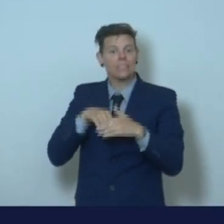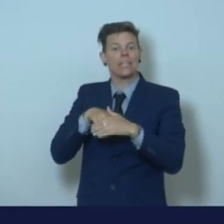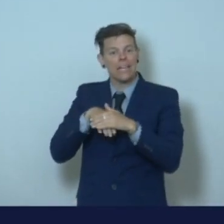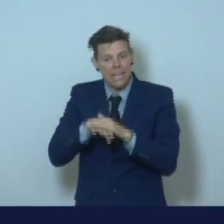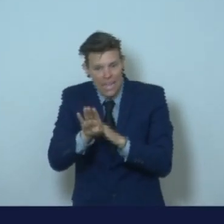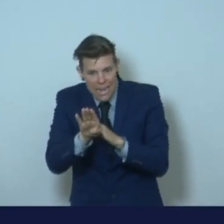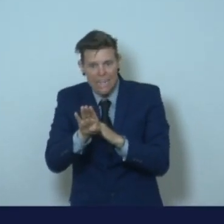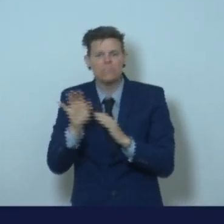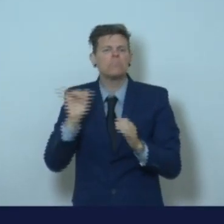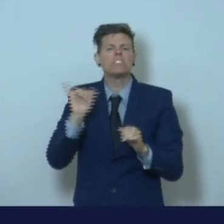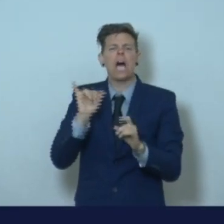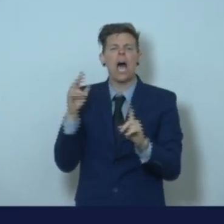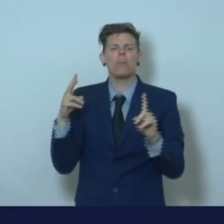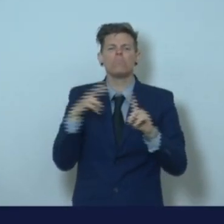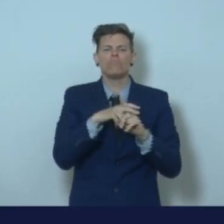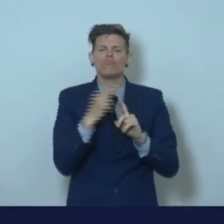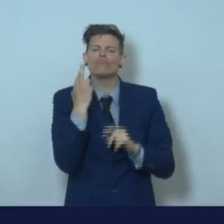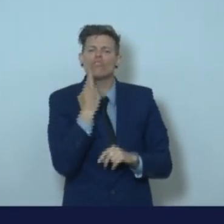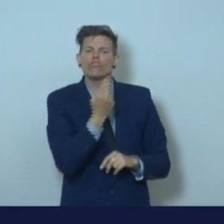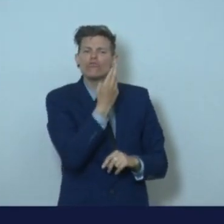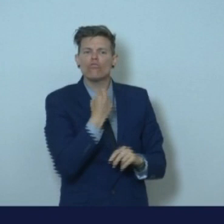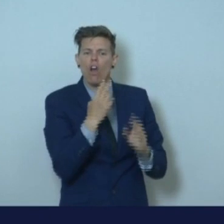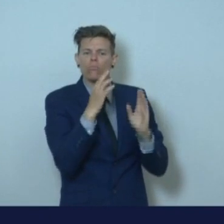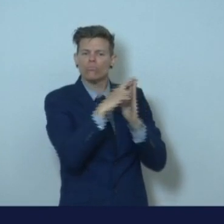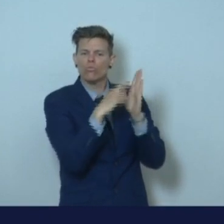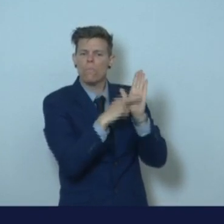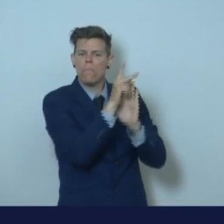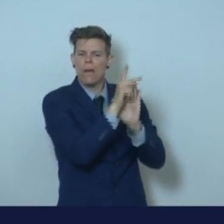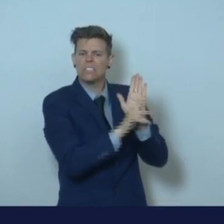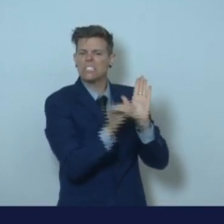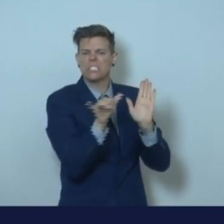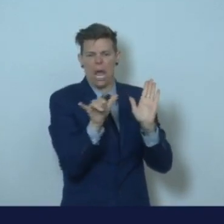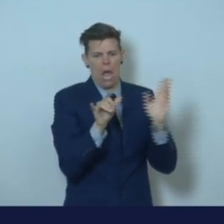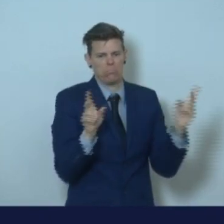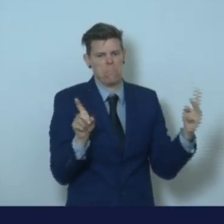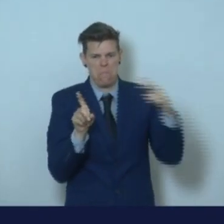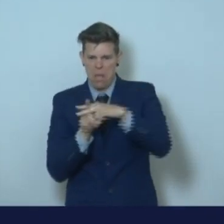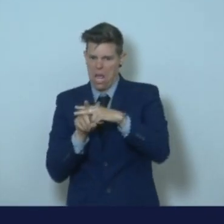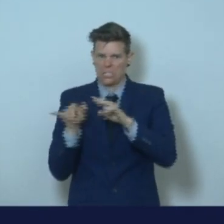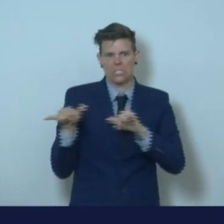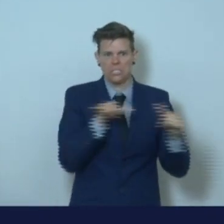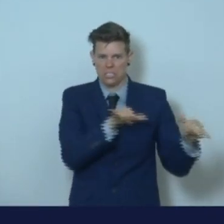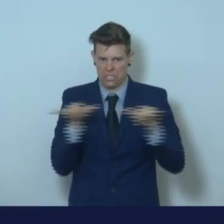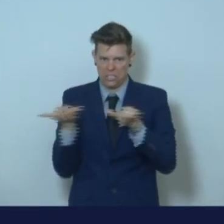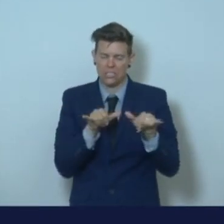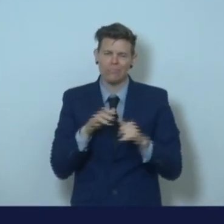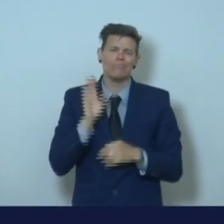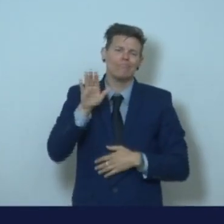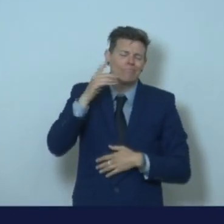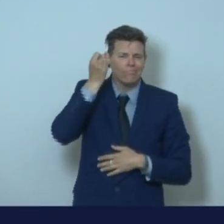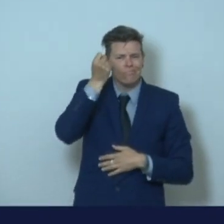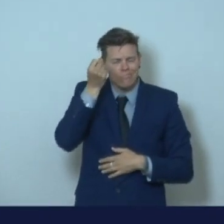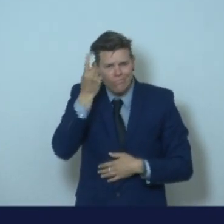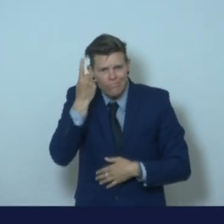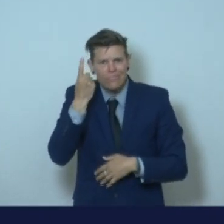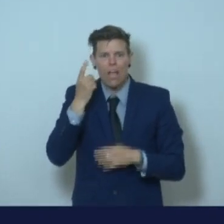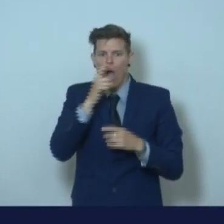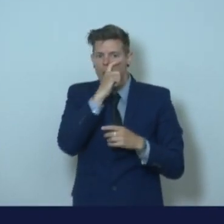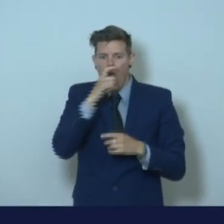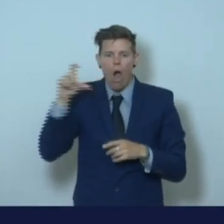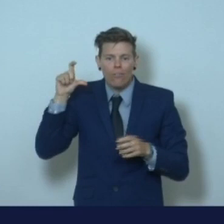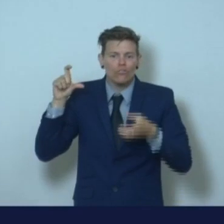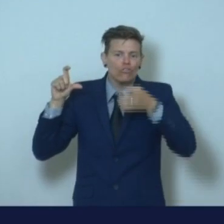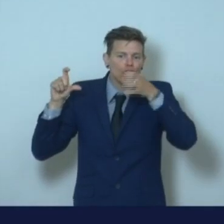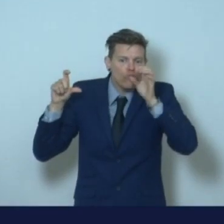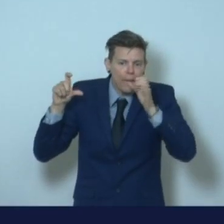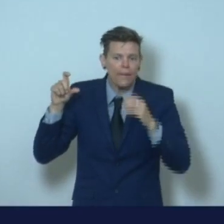I want you to wear a face covering when you go to a restaurant. We understand that, of course, you'll have to remove that in